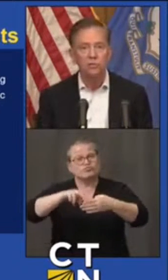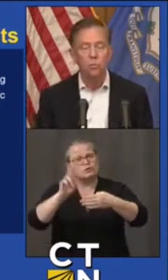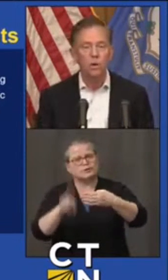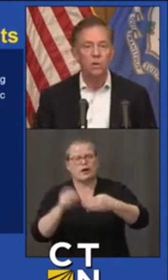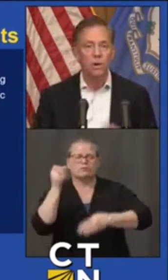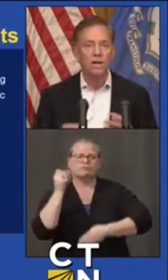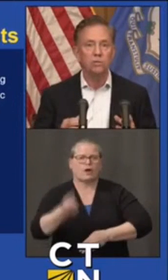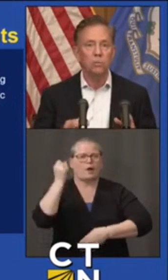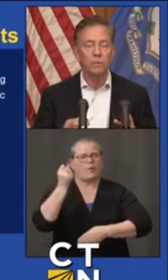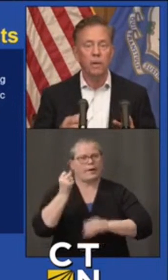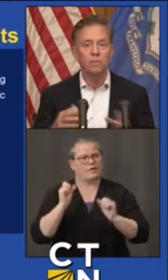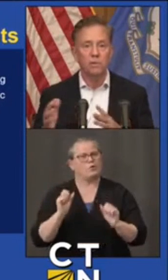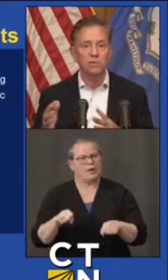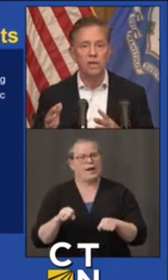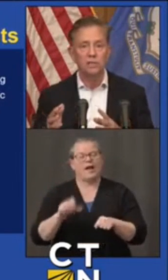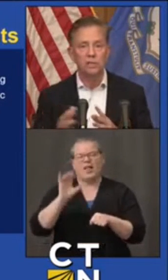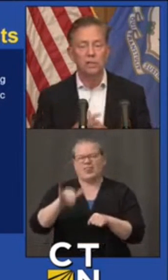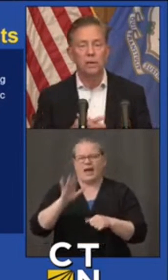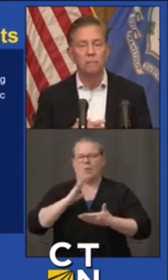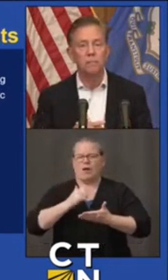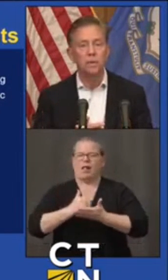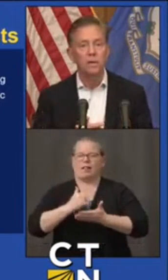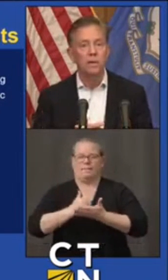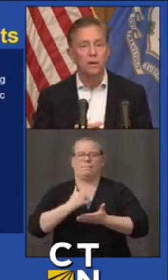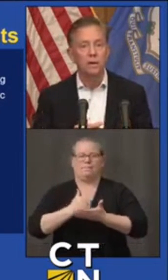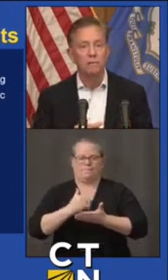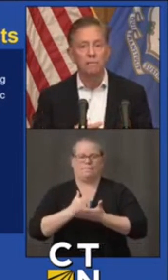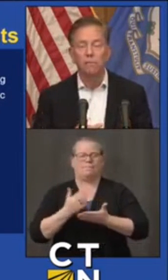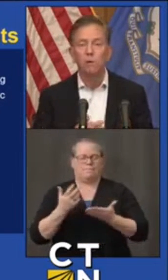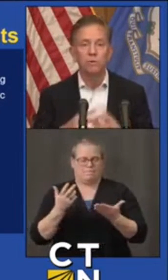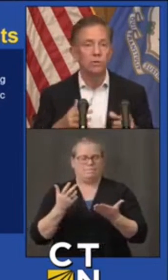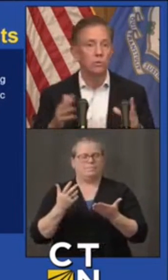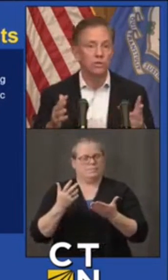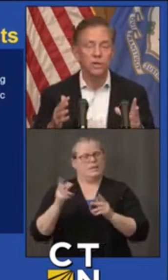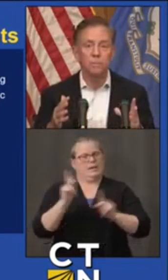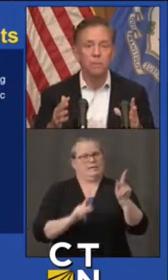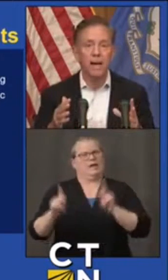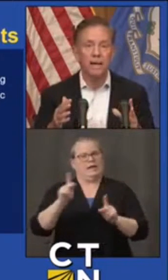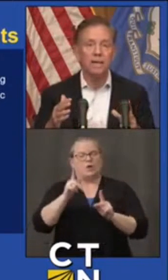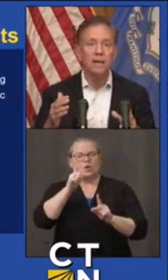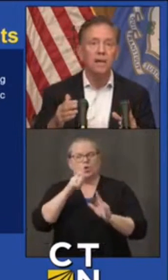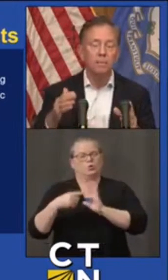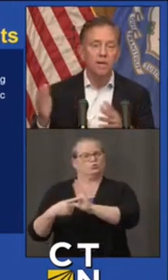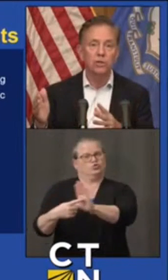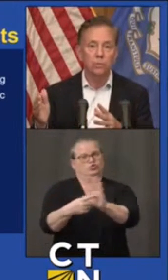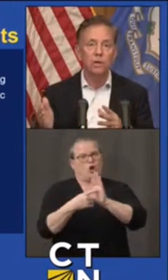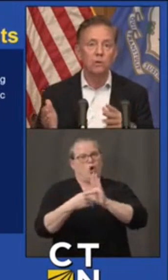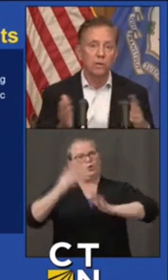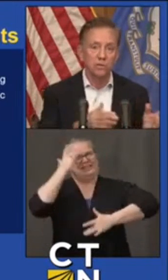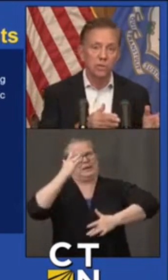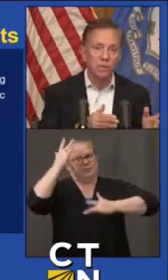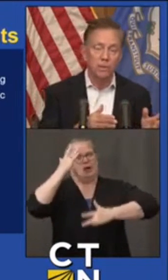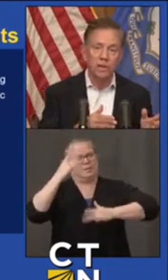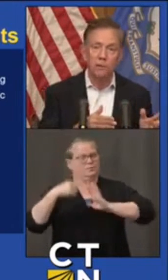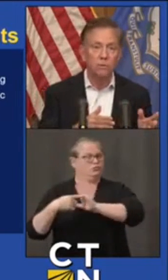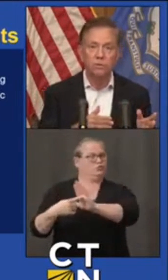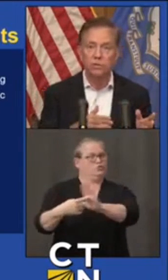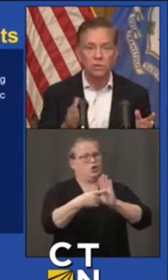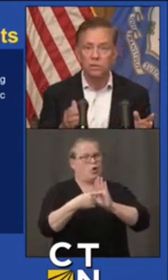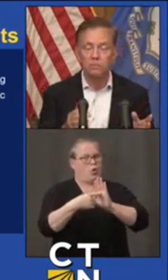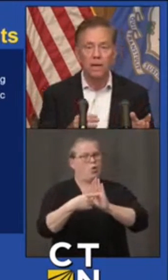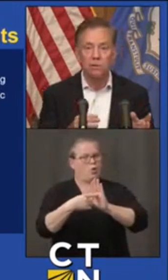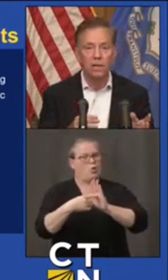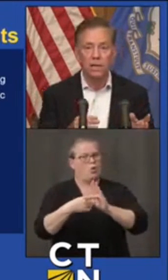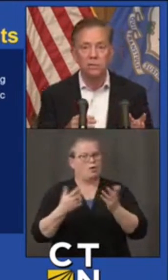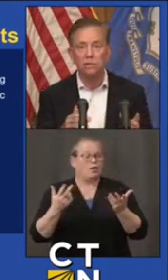that's one of the ways that we'll be able to test folks who are symptomatic and make sure we know whether you're symptomatic with just